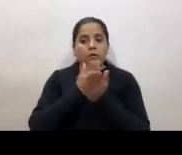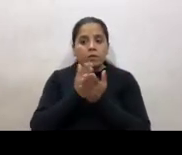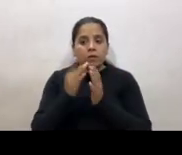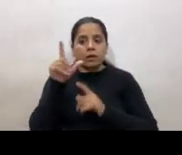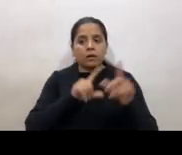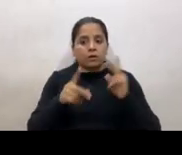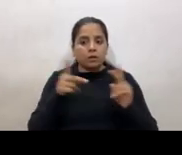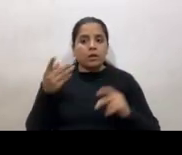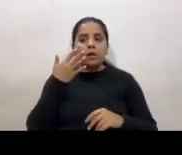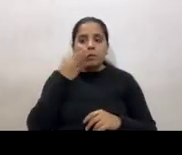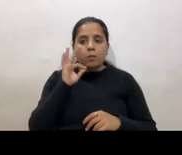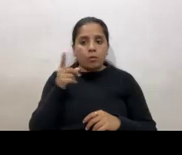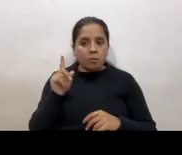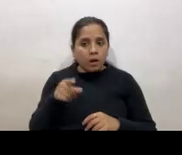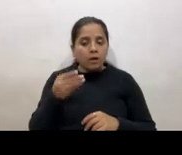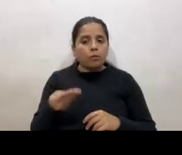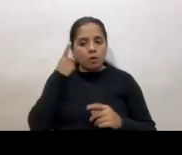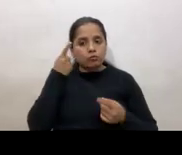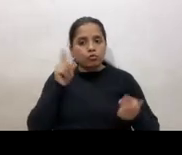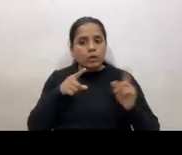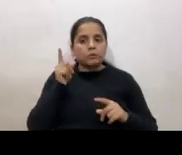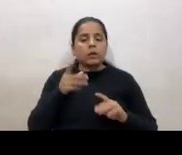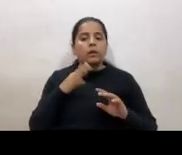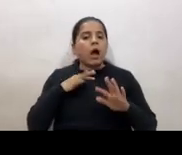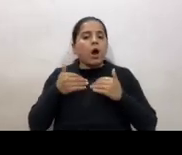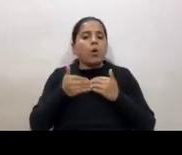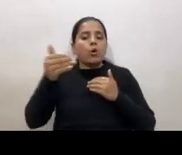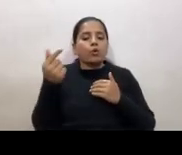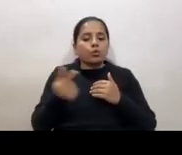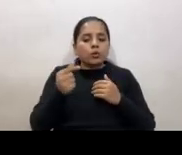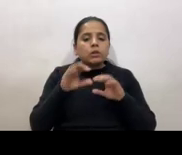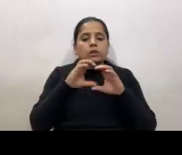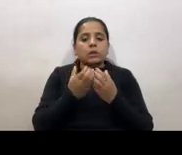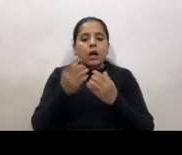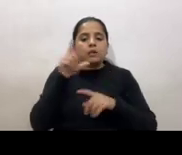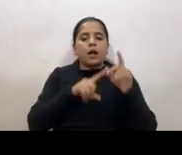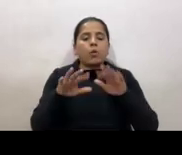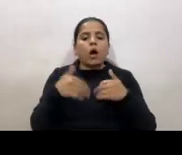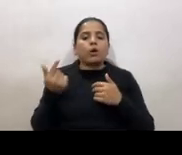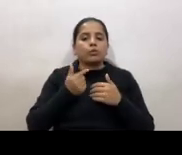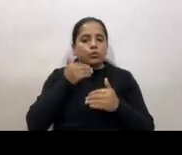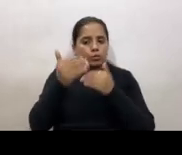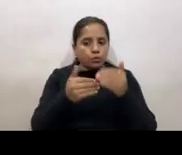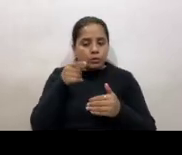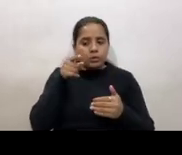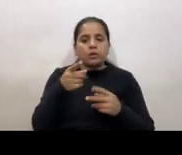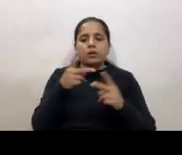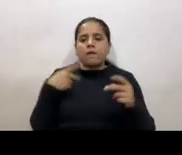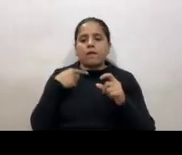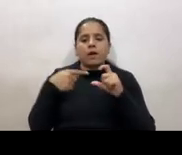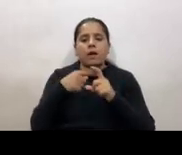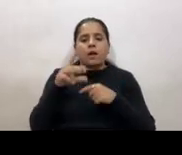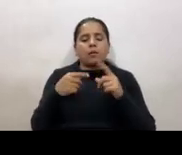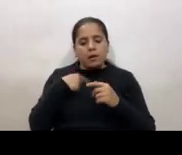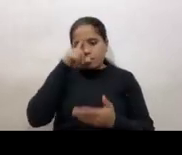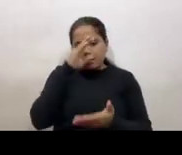it's important to have some strategies how we are going to use translanguaging in the class. All right. So that's an element that I believe